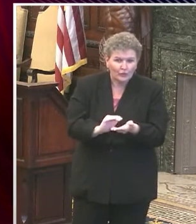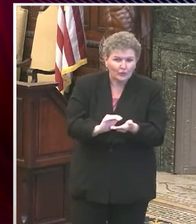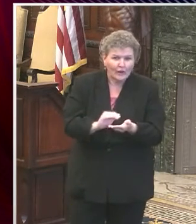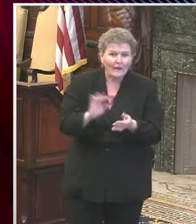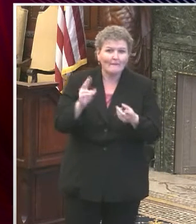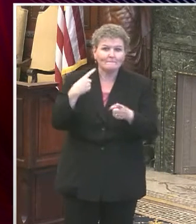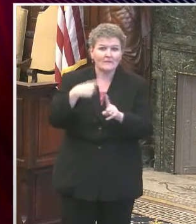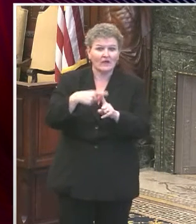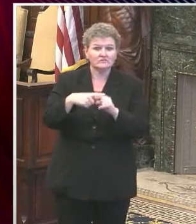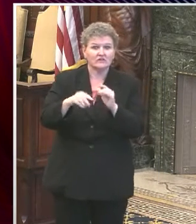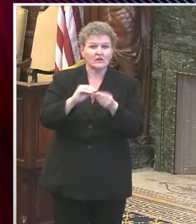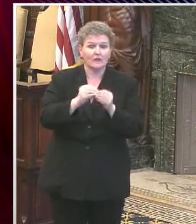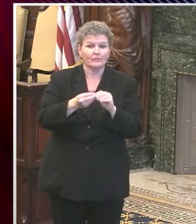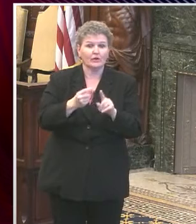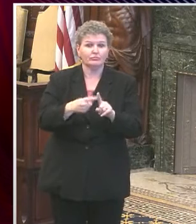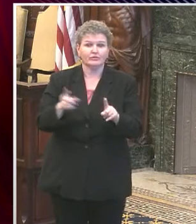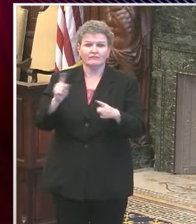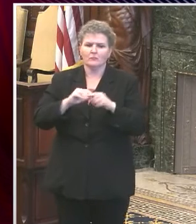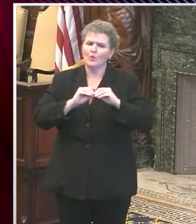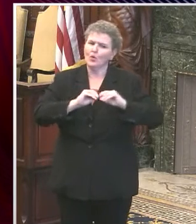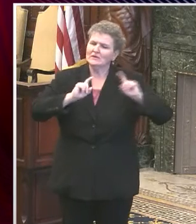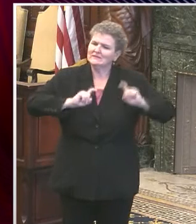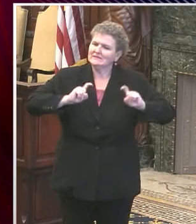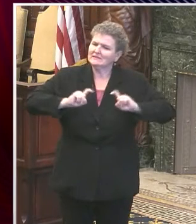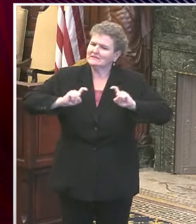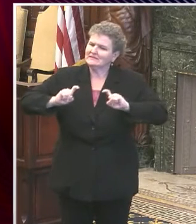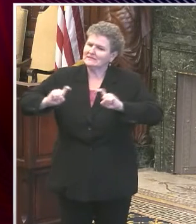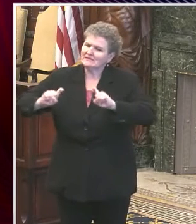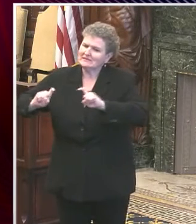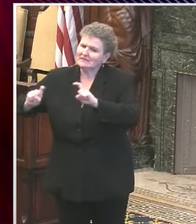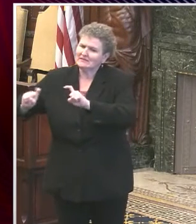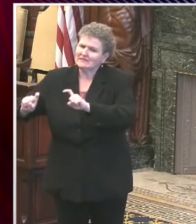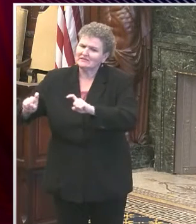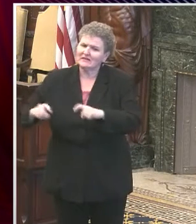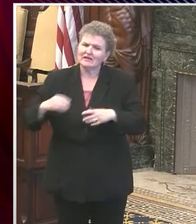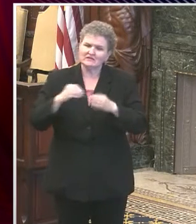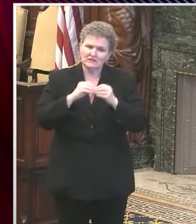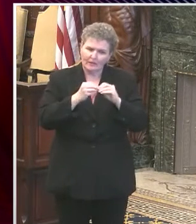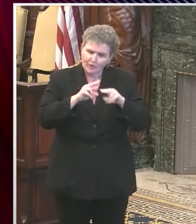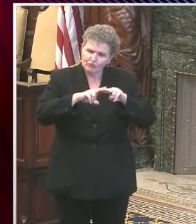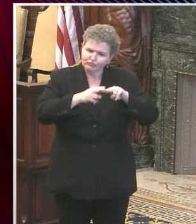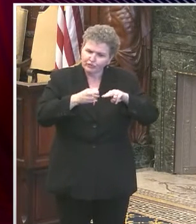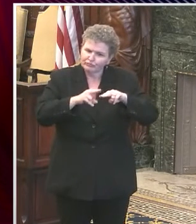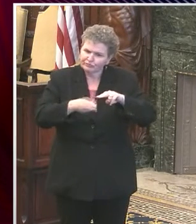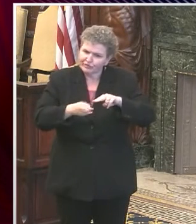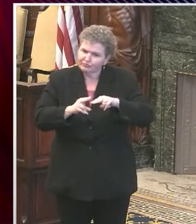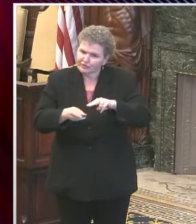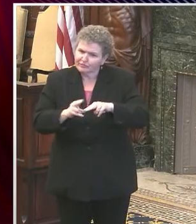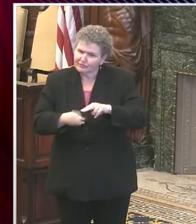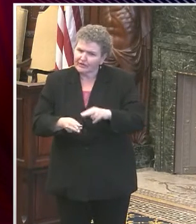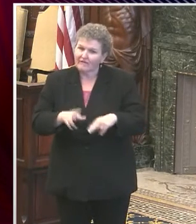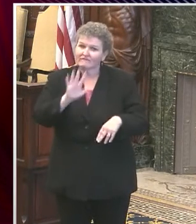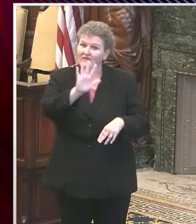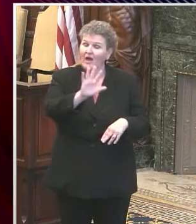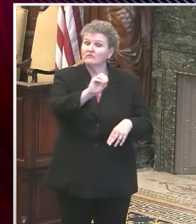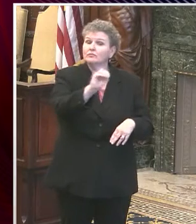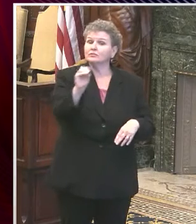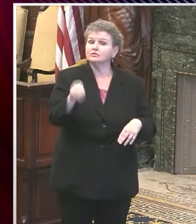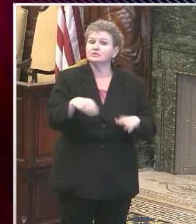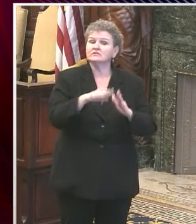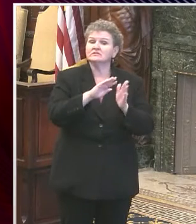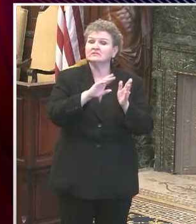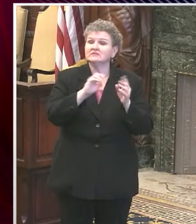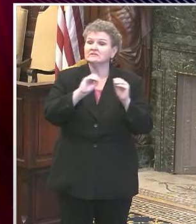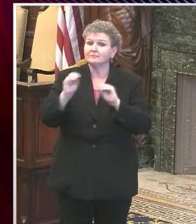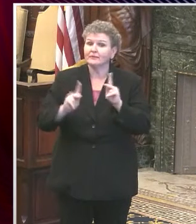we had more testing done last week than we did the week before. Overall, about 50% of our cases in the past few days have been either in the